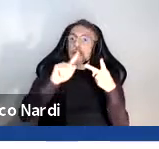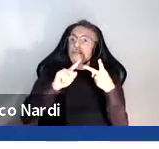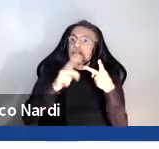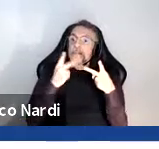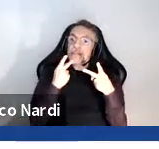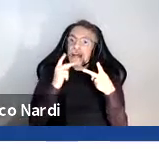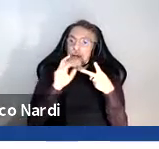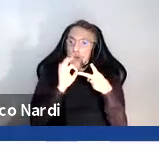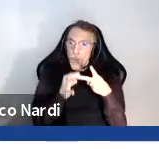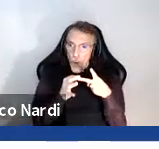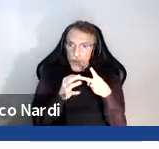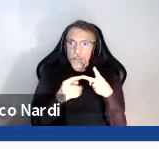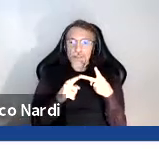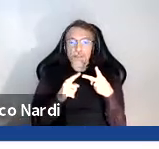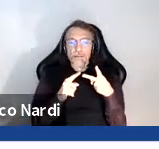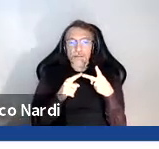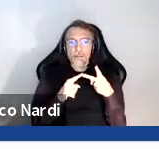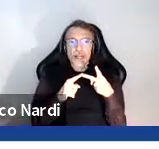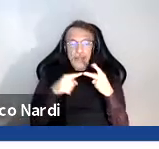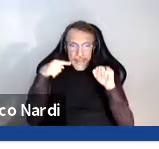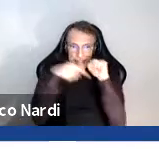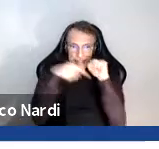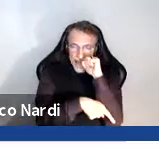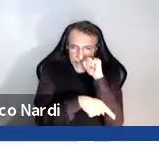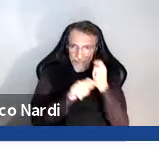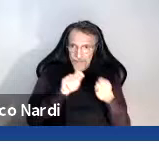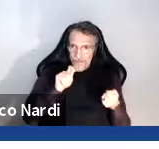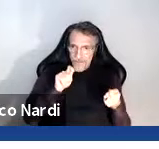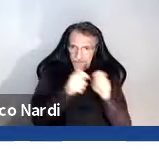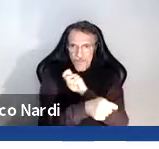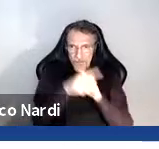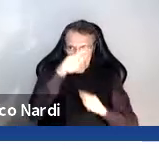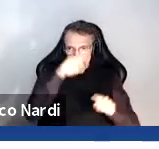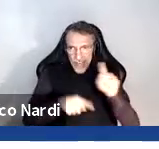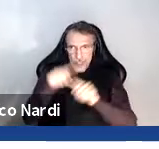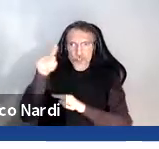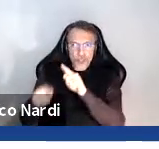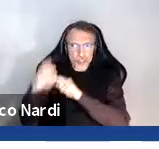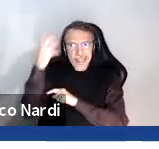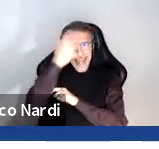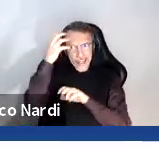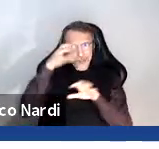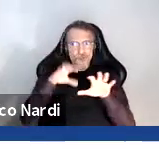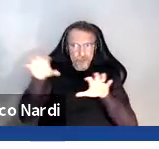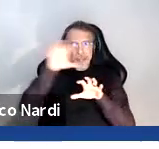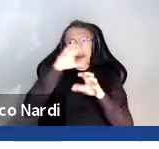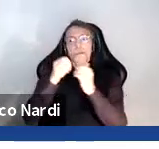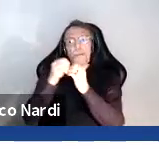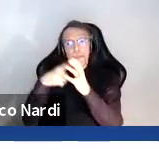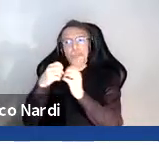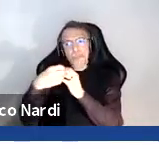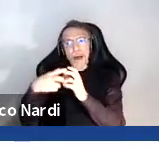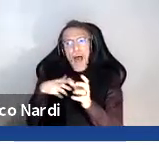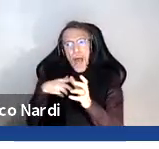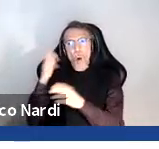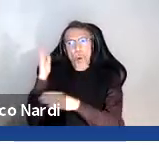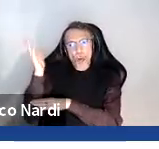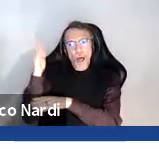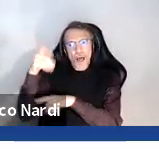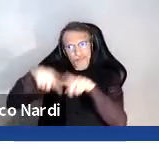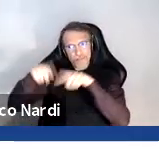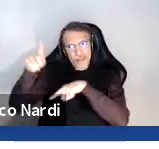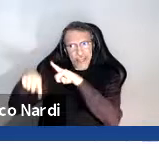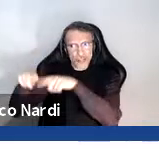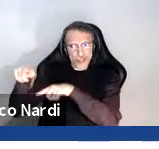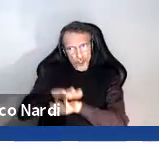My second point is that despite a great variation on the ground between different countries, and Baba will say more about the variation on the ground,